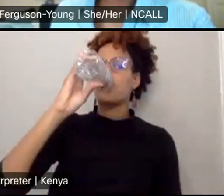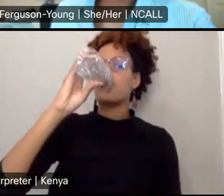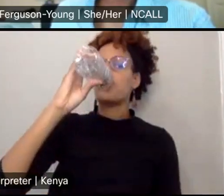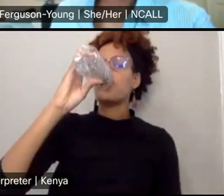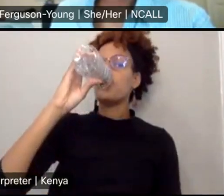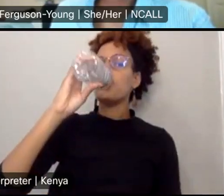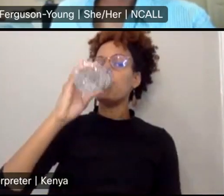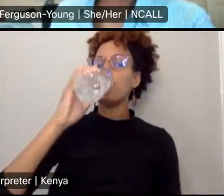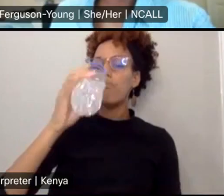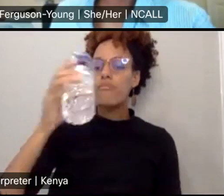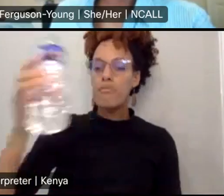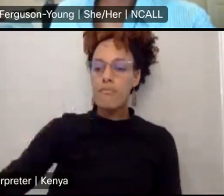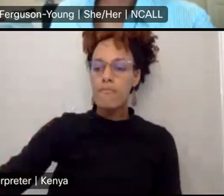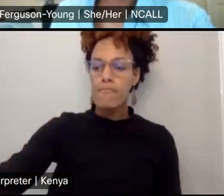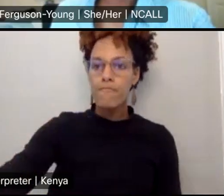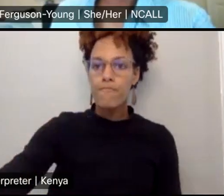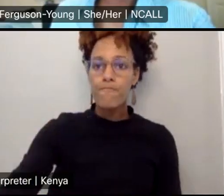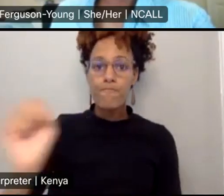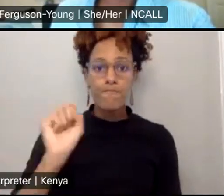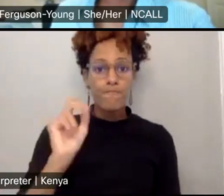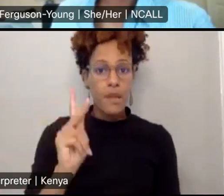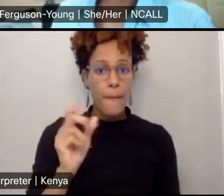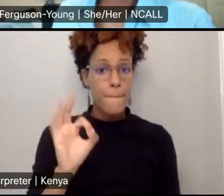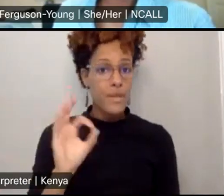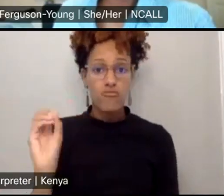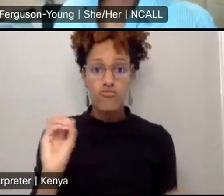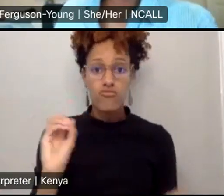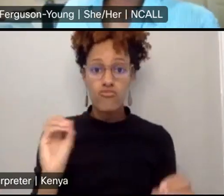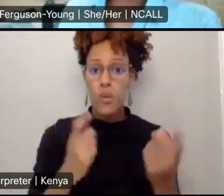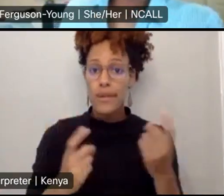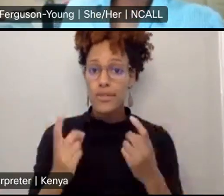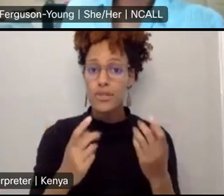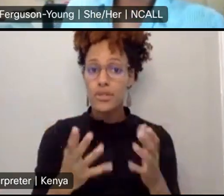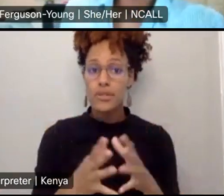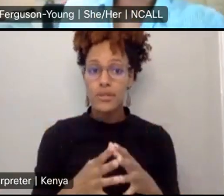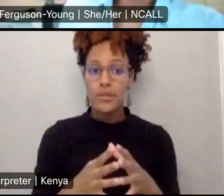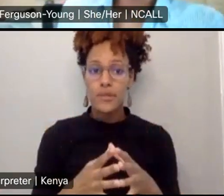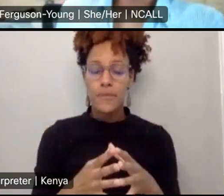Okay, well, if there aren't any questions,